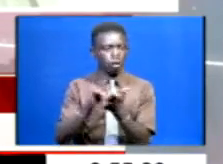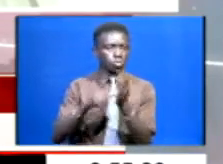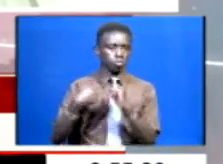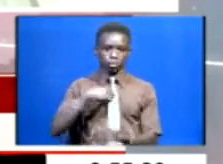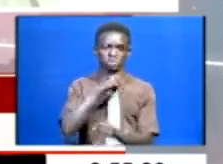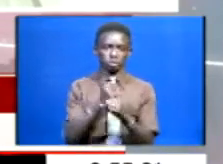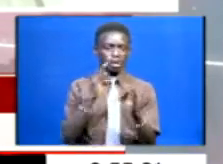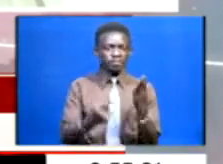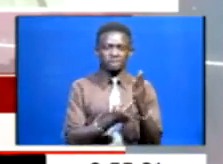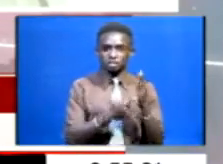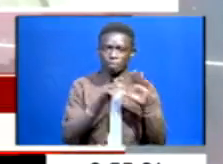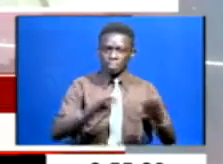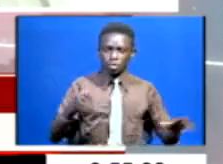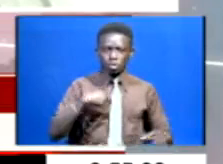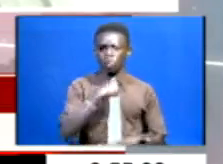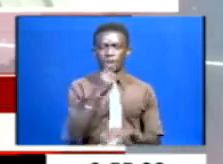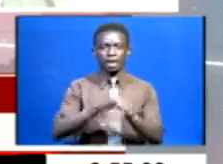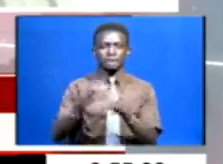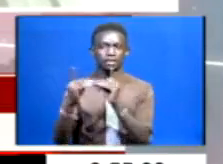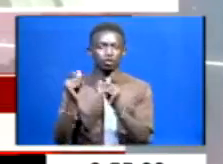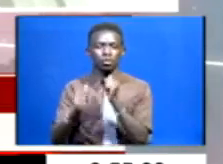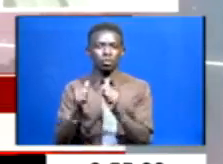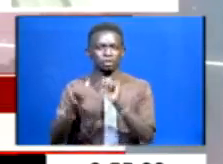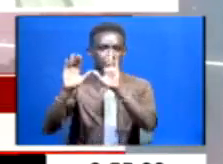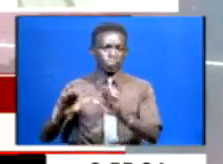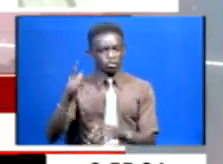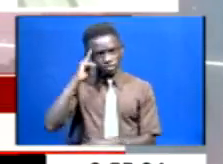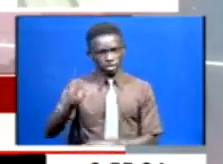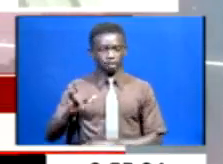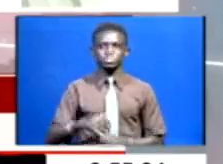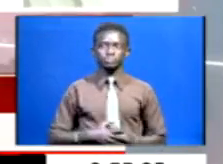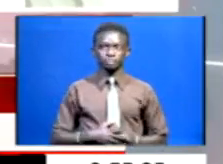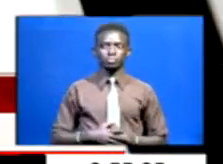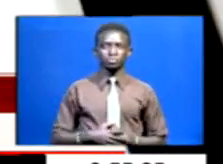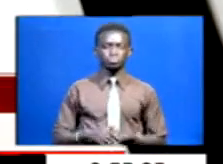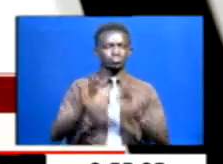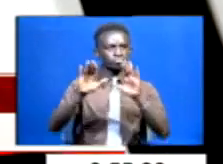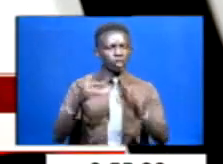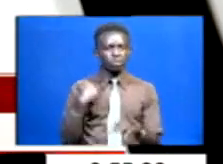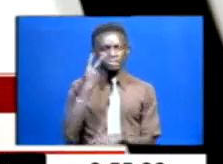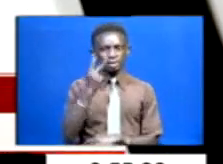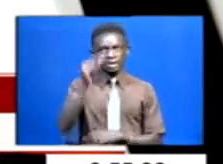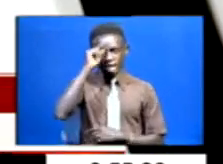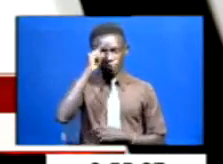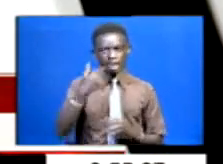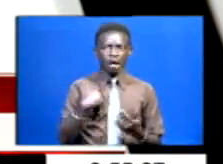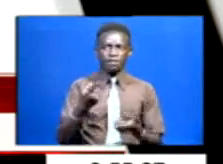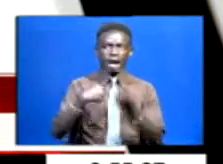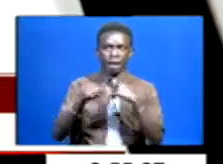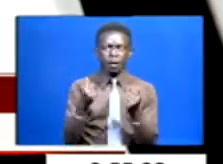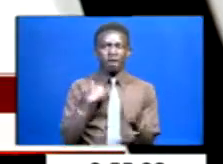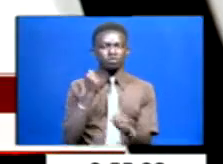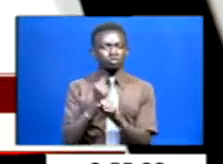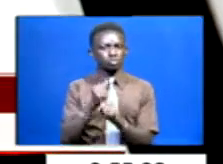marketing, we only get the data which is relevant regarding your product. To that particular issue. Now, we've seen the government come out and say that they are doing so much to